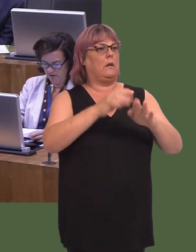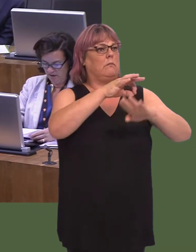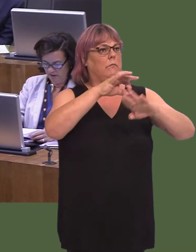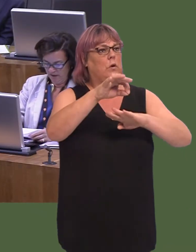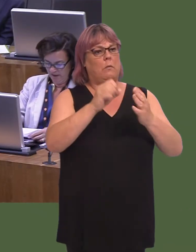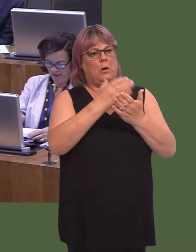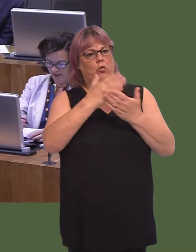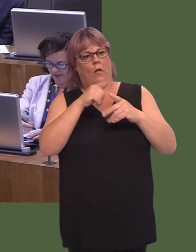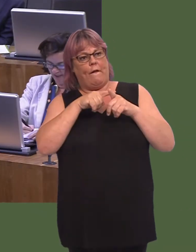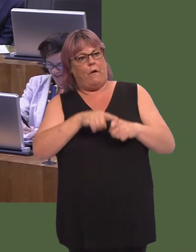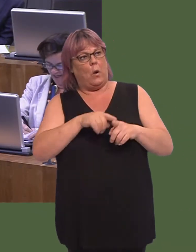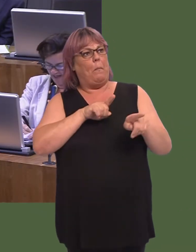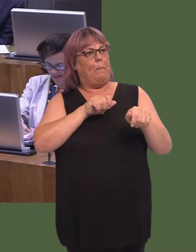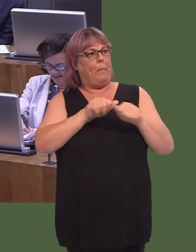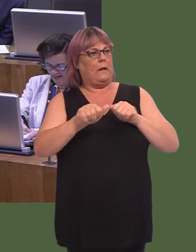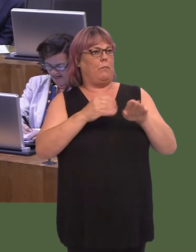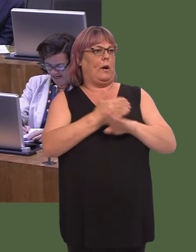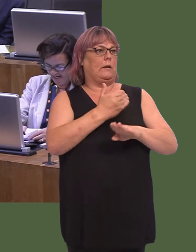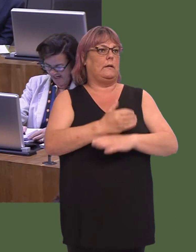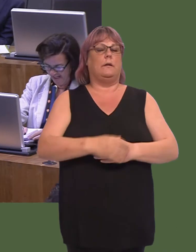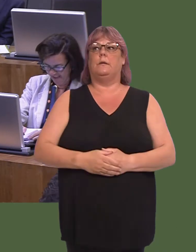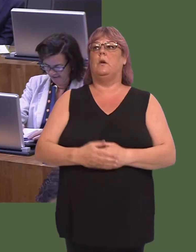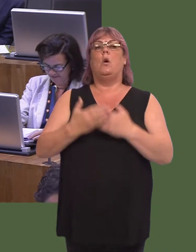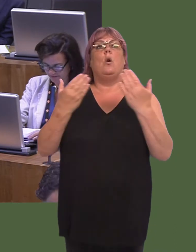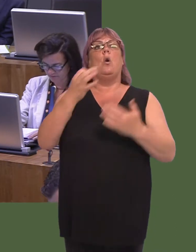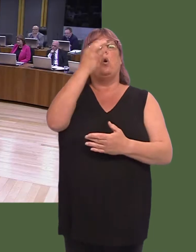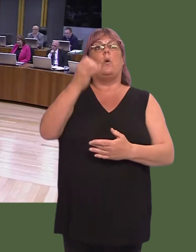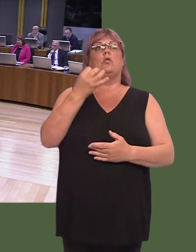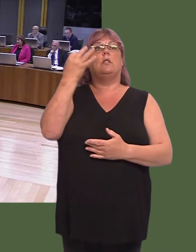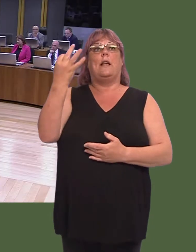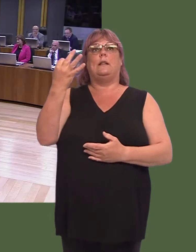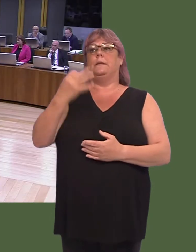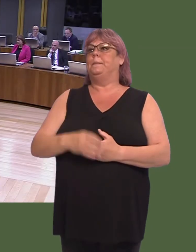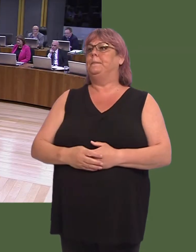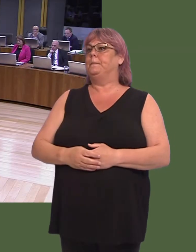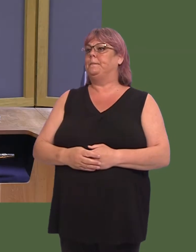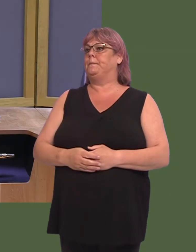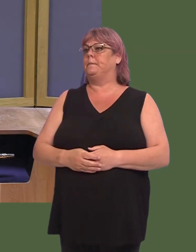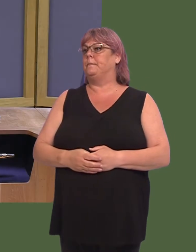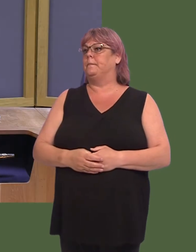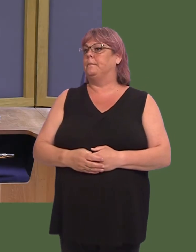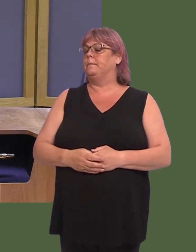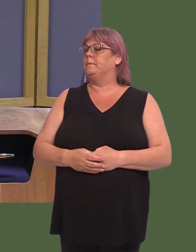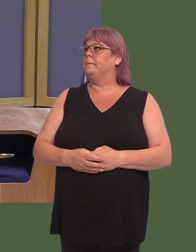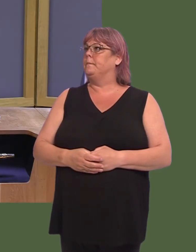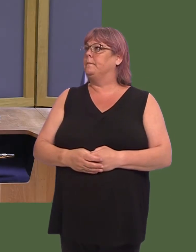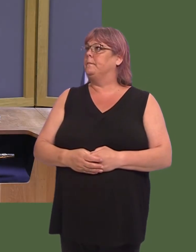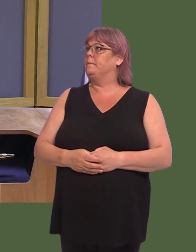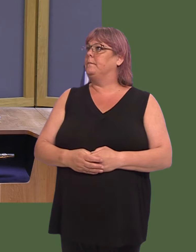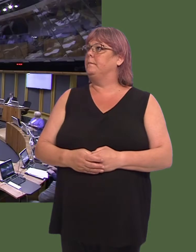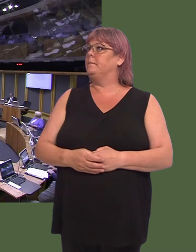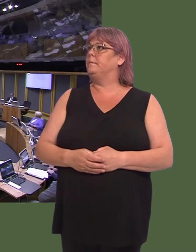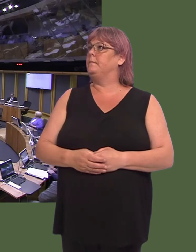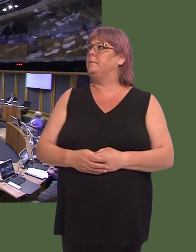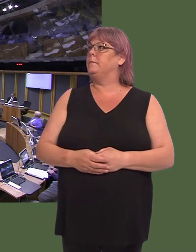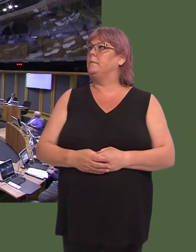their planners to make sure that they follow the best practice that I've seen elsewhere in Wales. Question 8, Lee Waters. Do the Welsh